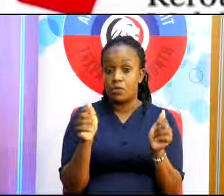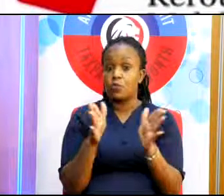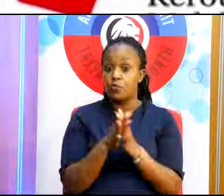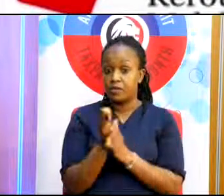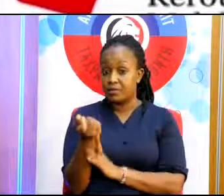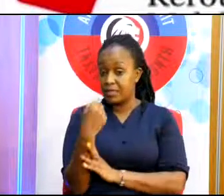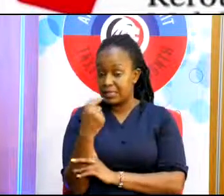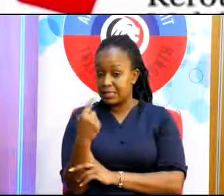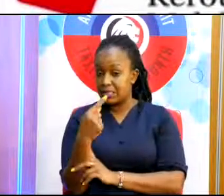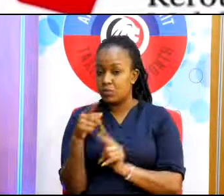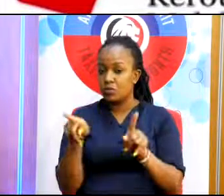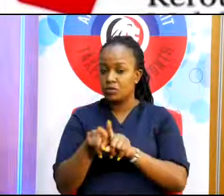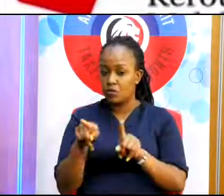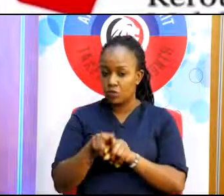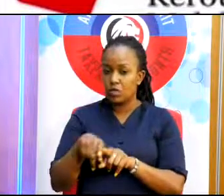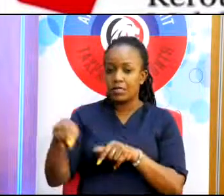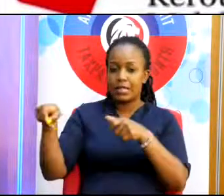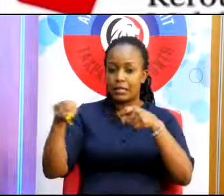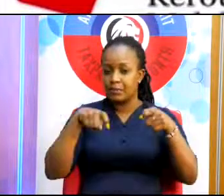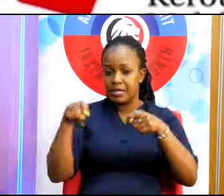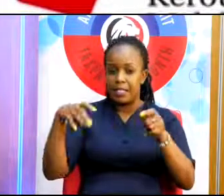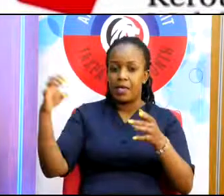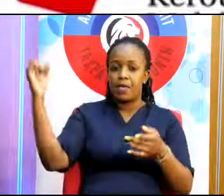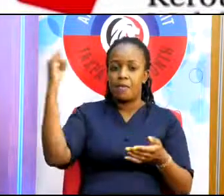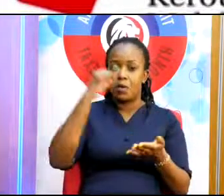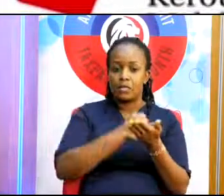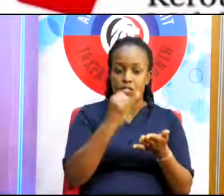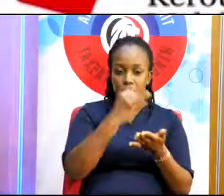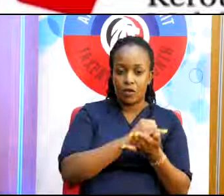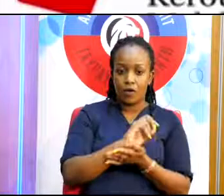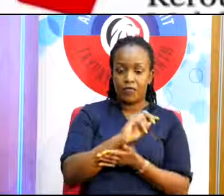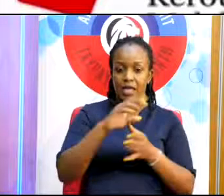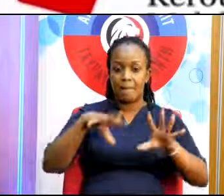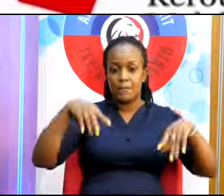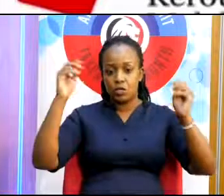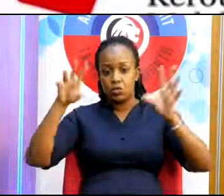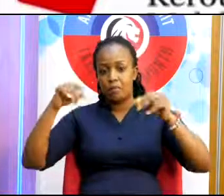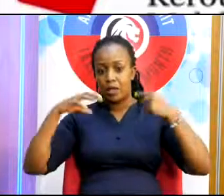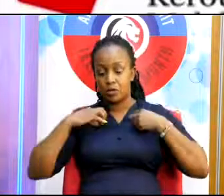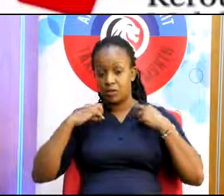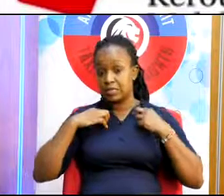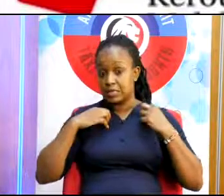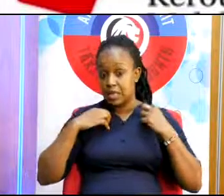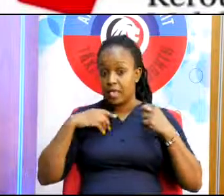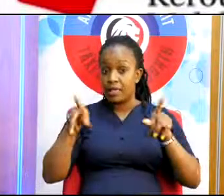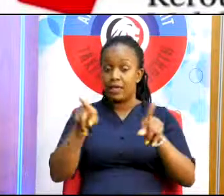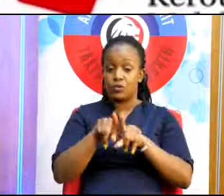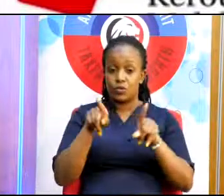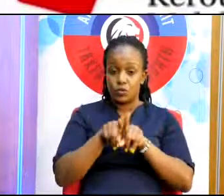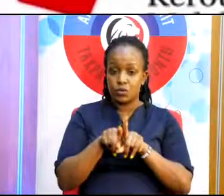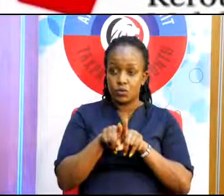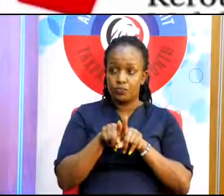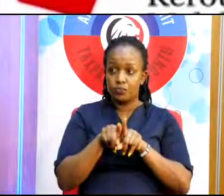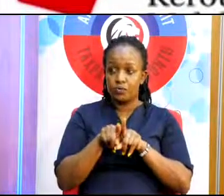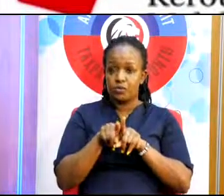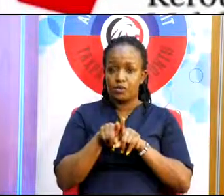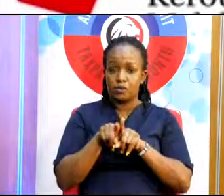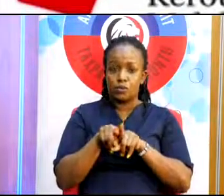We suspended importation of second-hand clothes. We expedited clearance of critical supplies